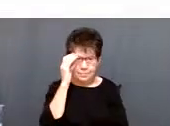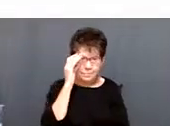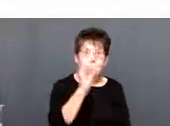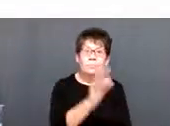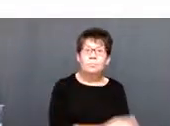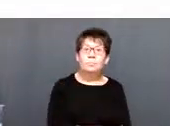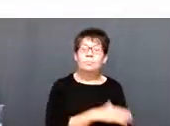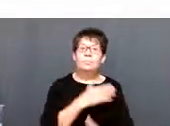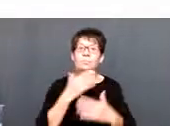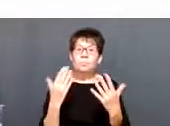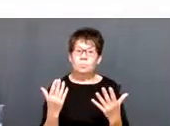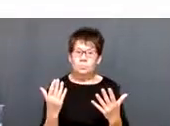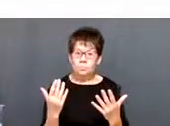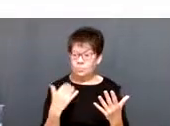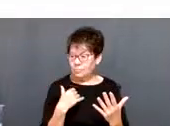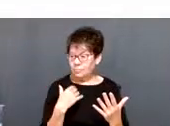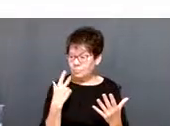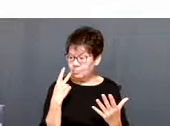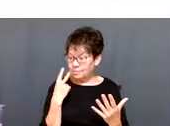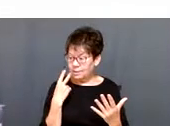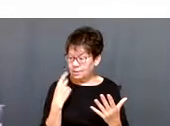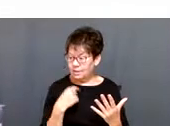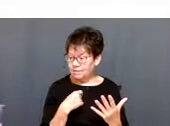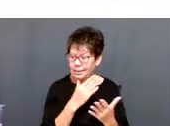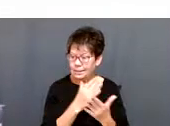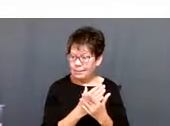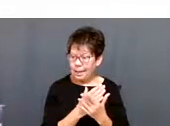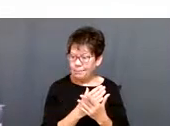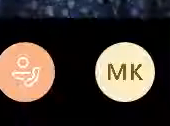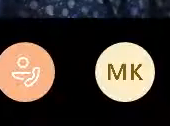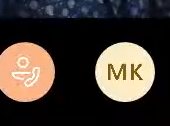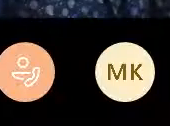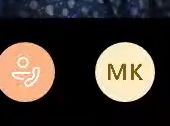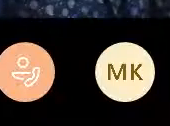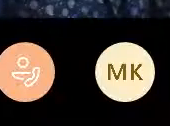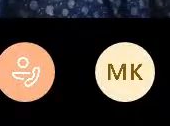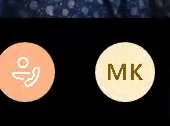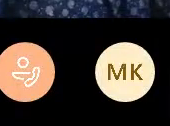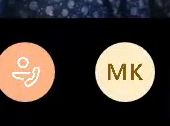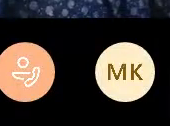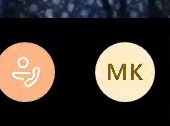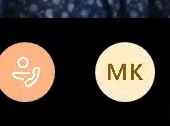that, I am going to see if I can stop sharing my screen.